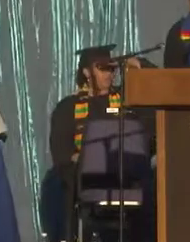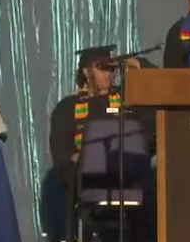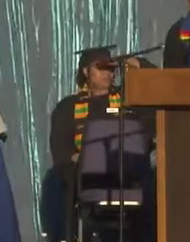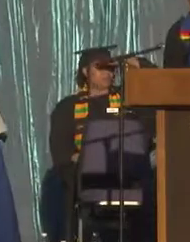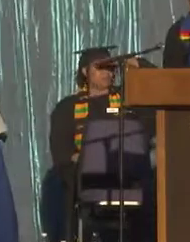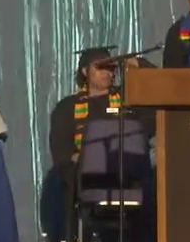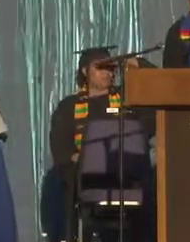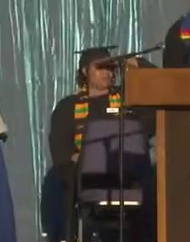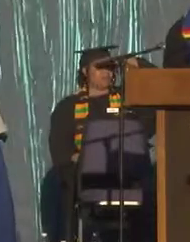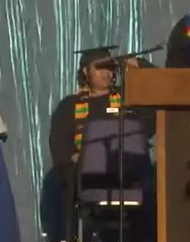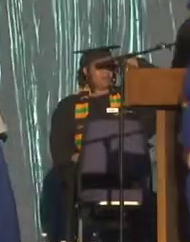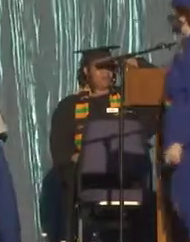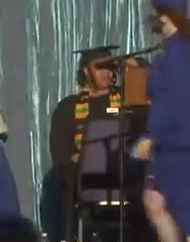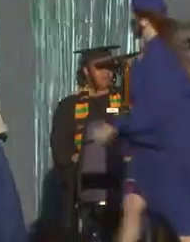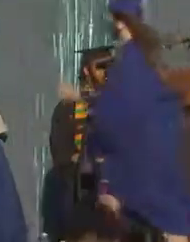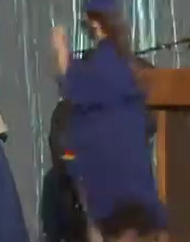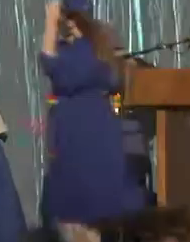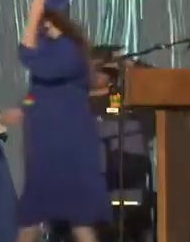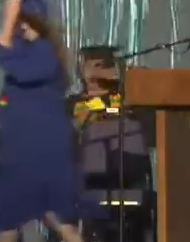Sydney Cortez.